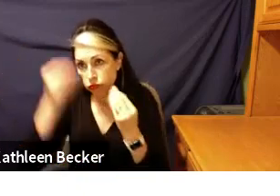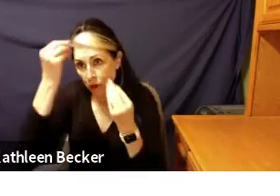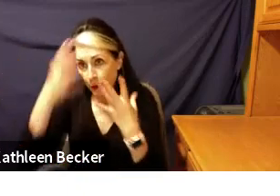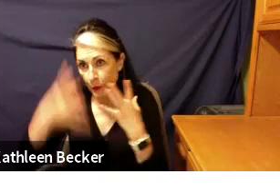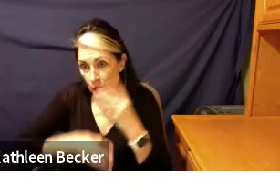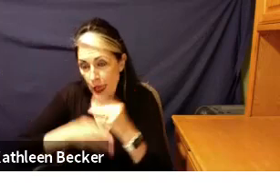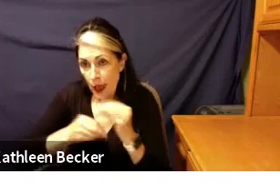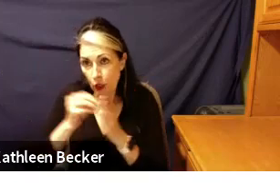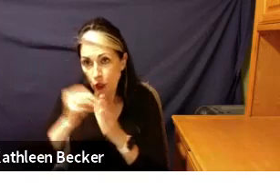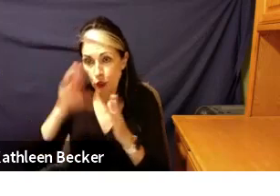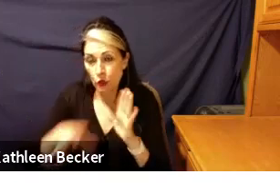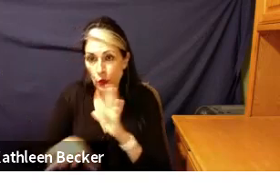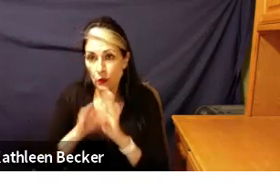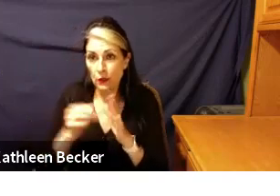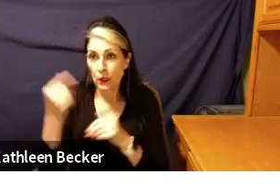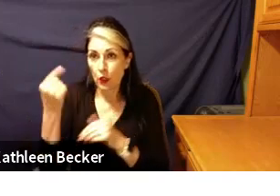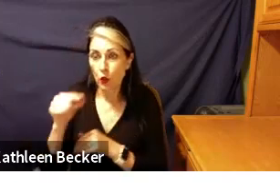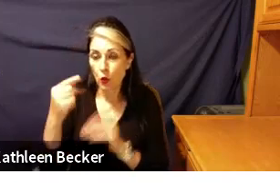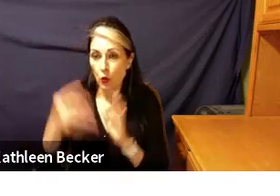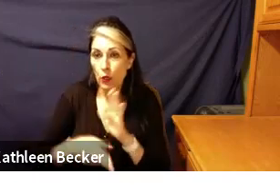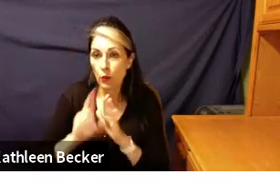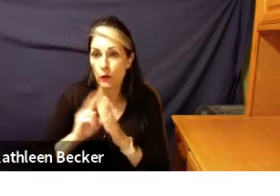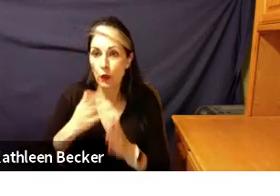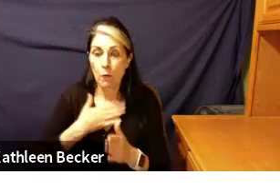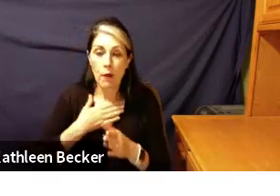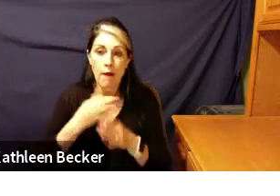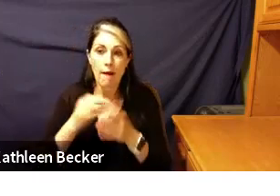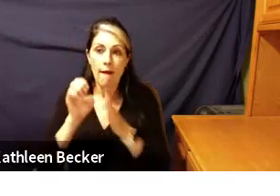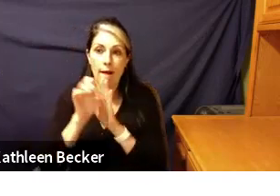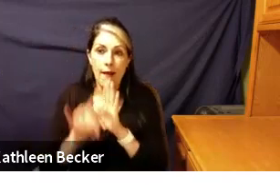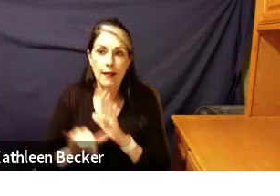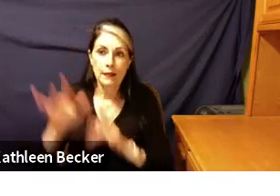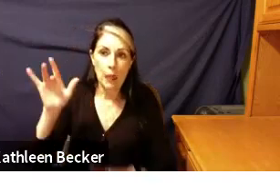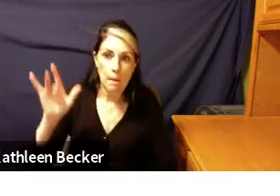will select the green Review My Essay button.